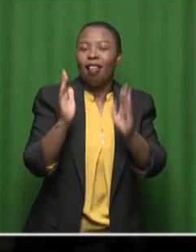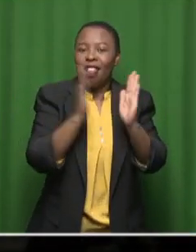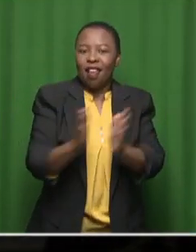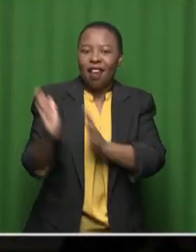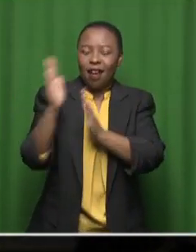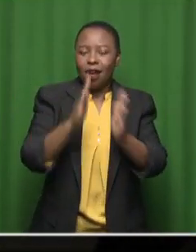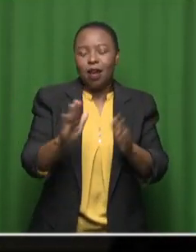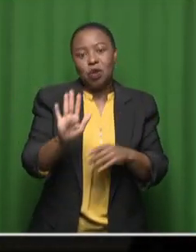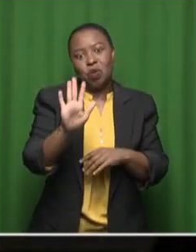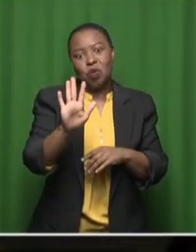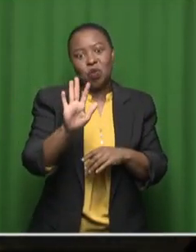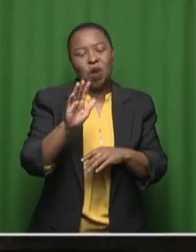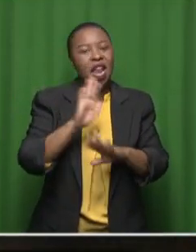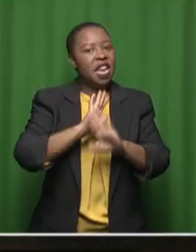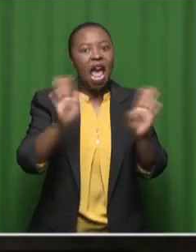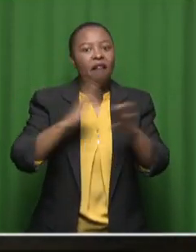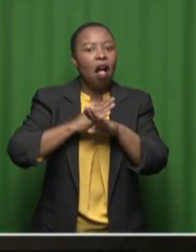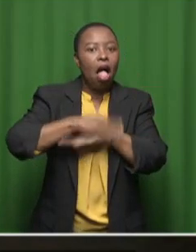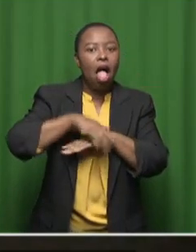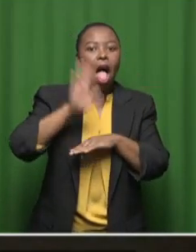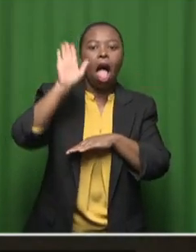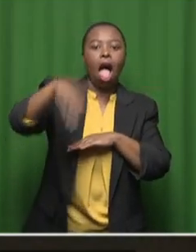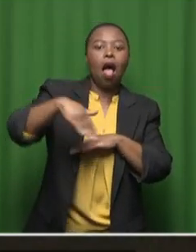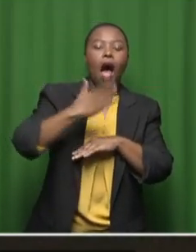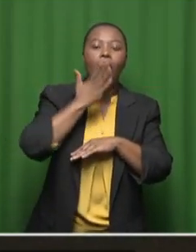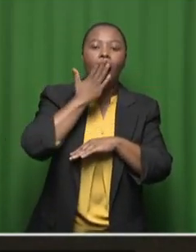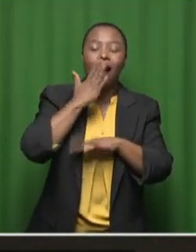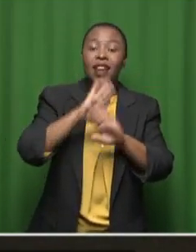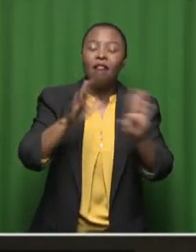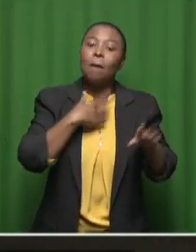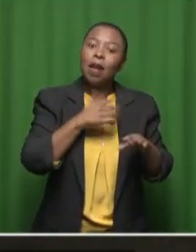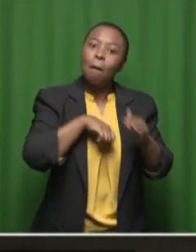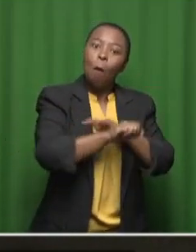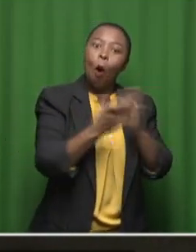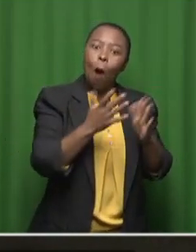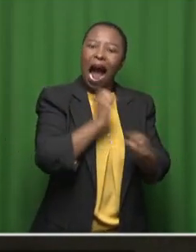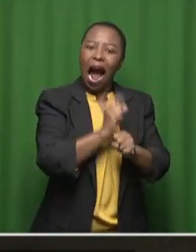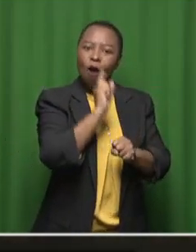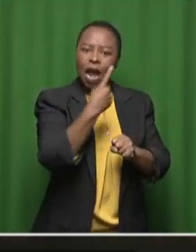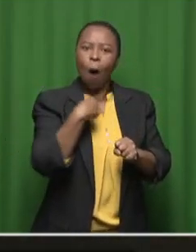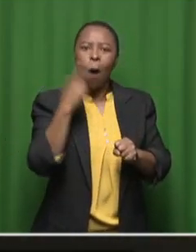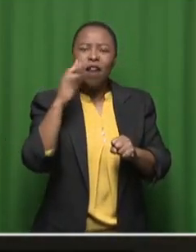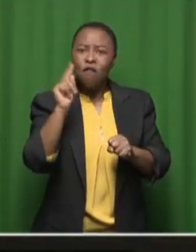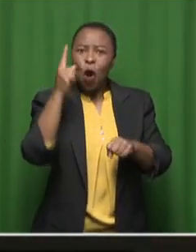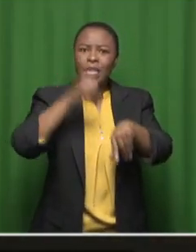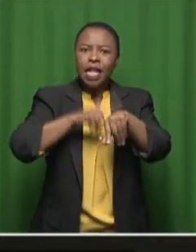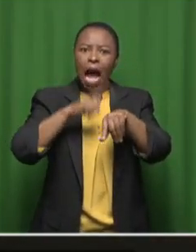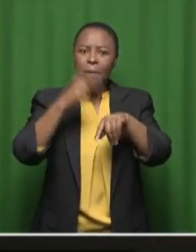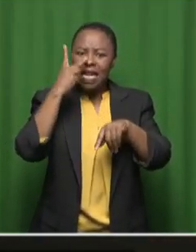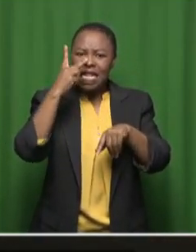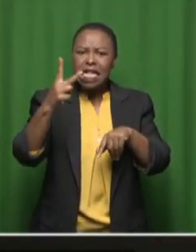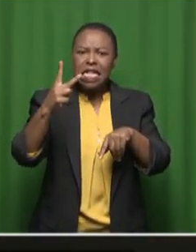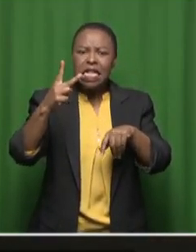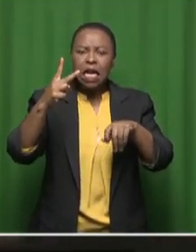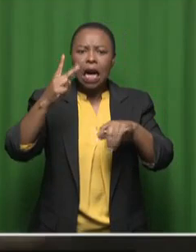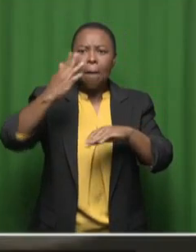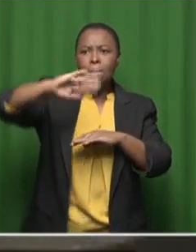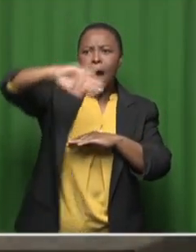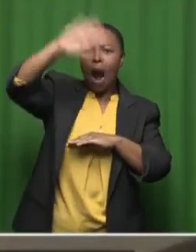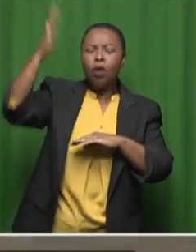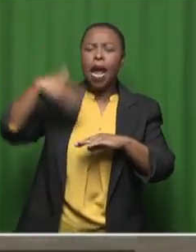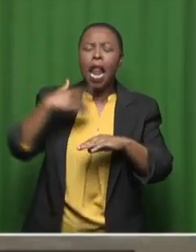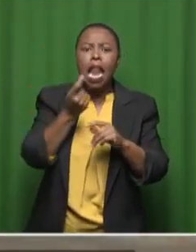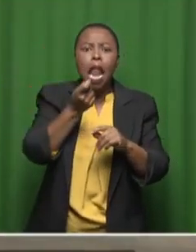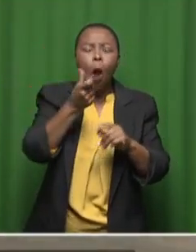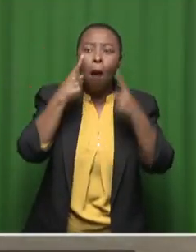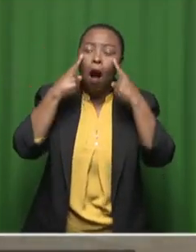never gets old. I'm from Gauteng, born and raised in Gauteng, and the first time I saw this mountain, I nearly burst out in tears. Yes, it